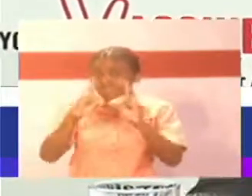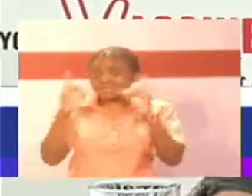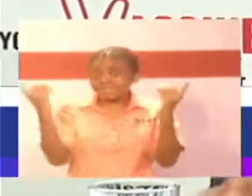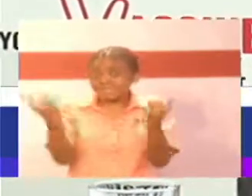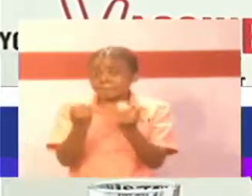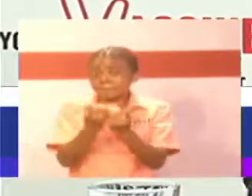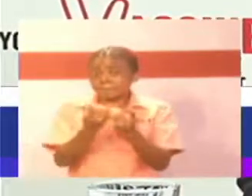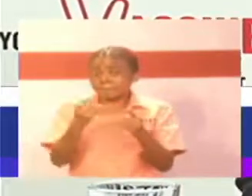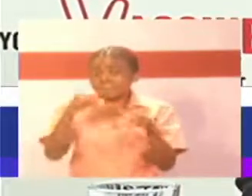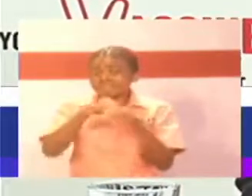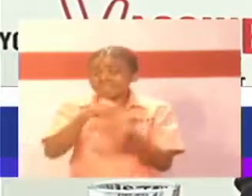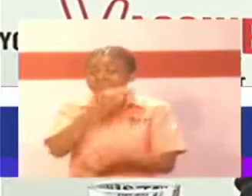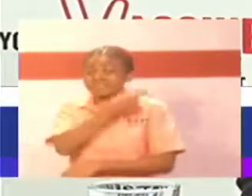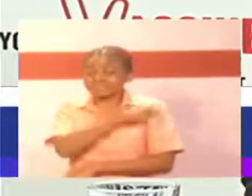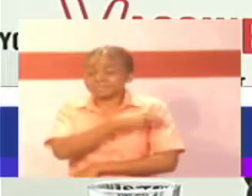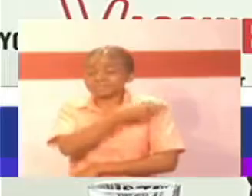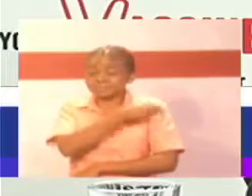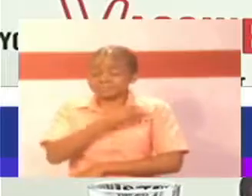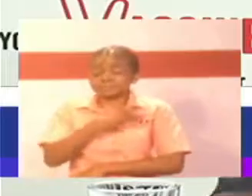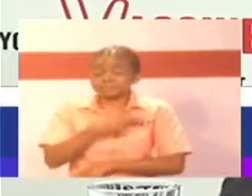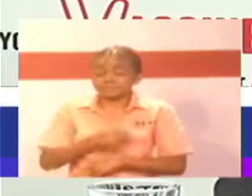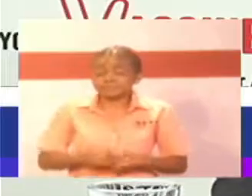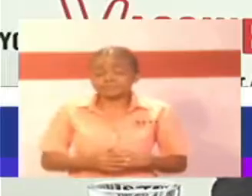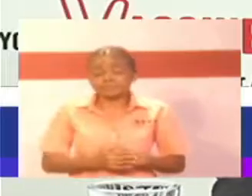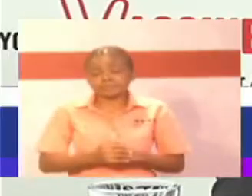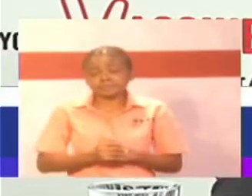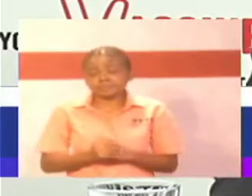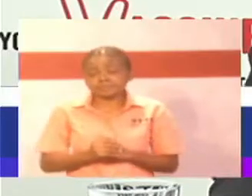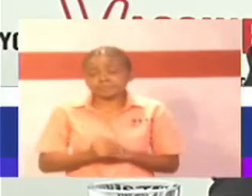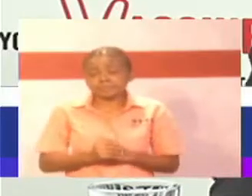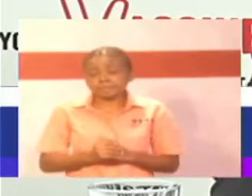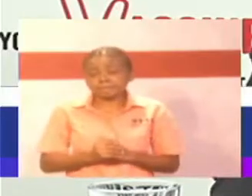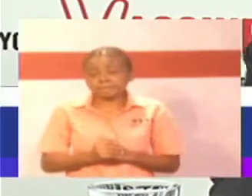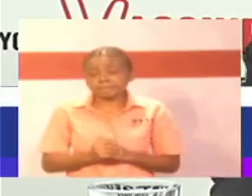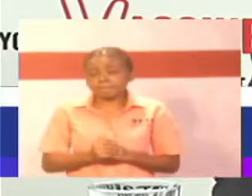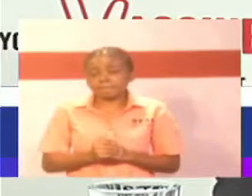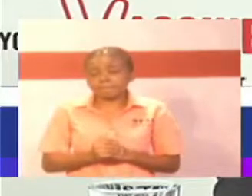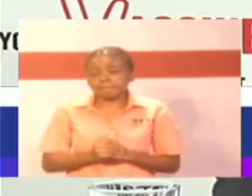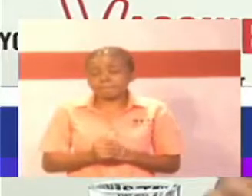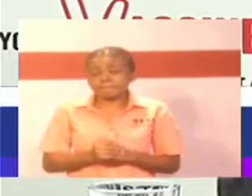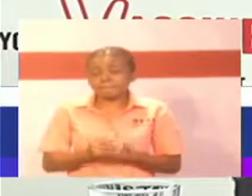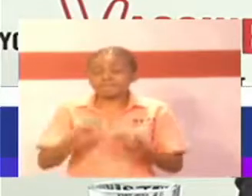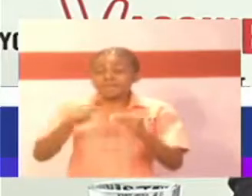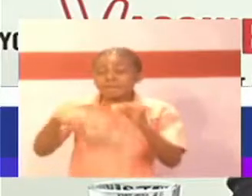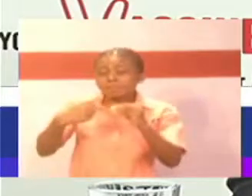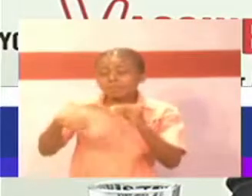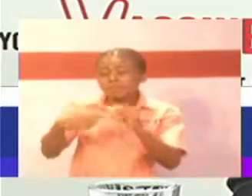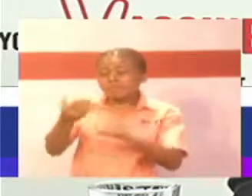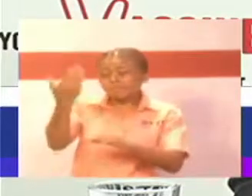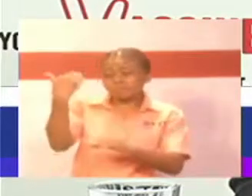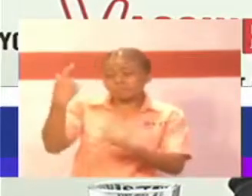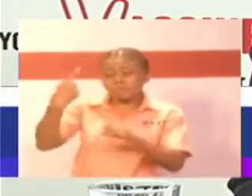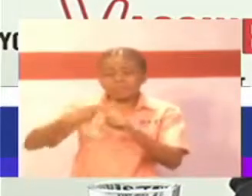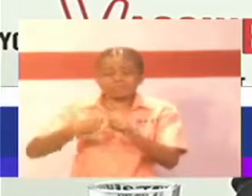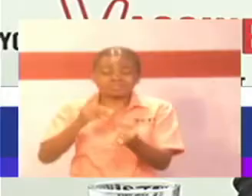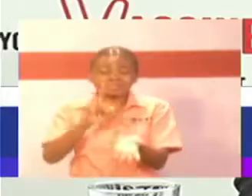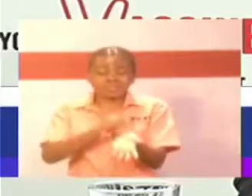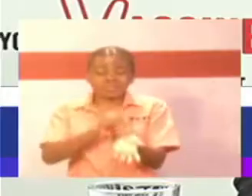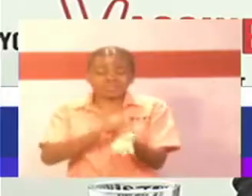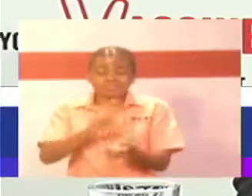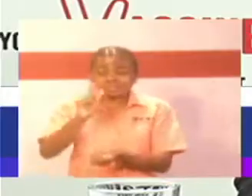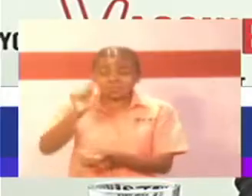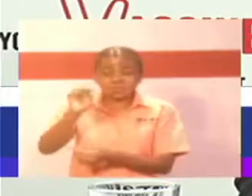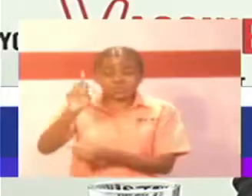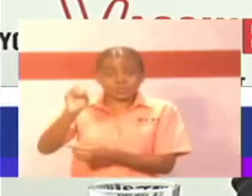system. Ladies and gentlemen, over the past month, Dr. Trotman, myself, and